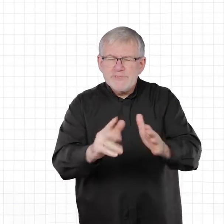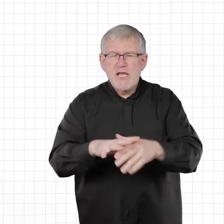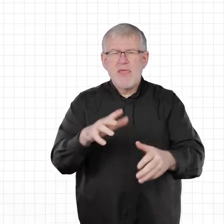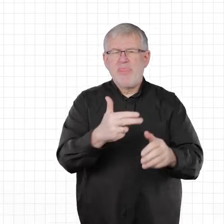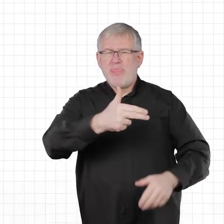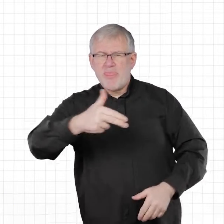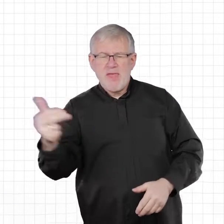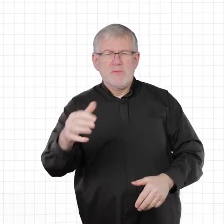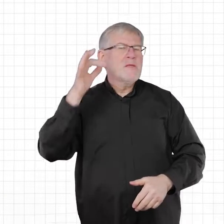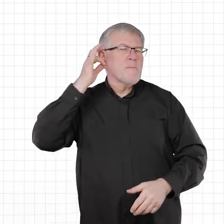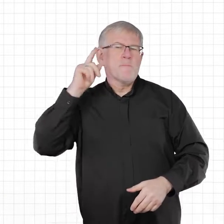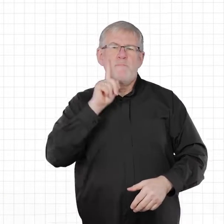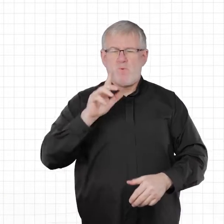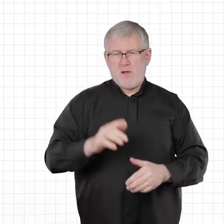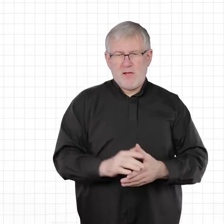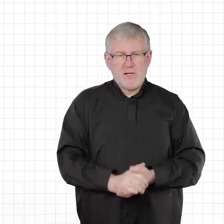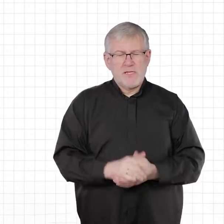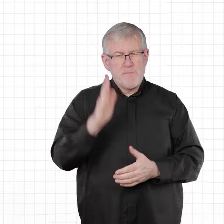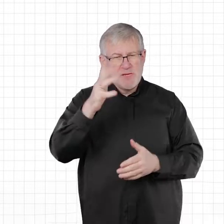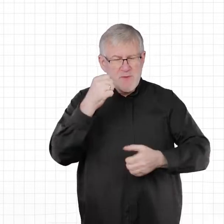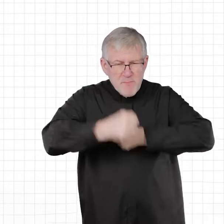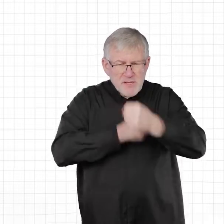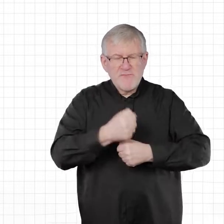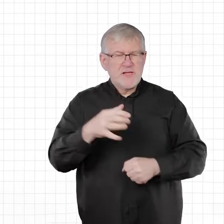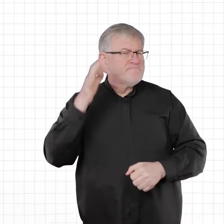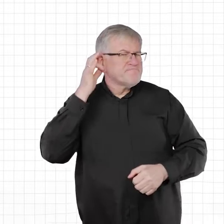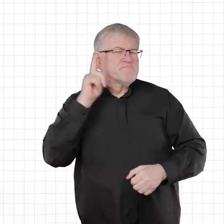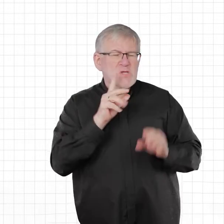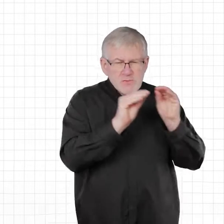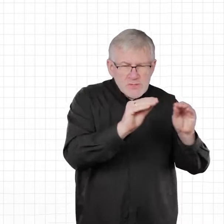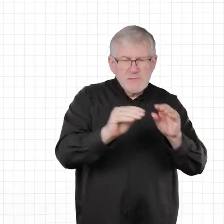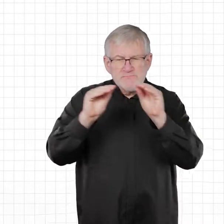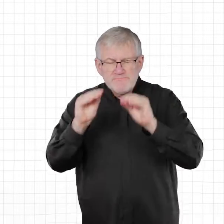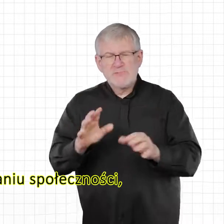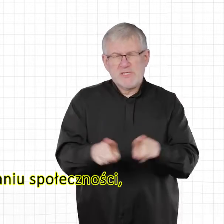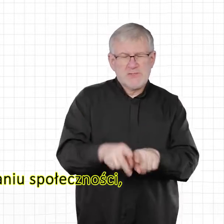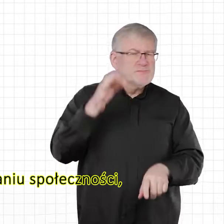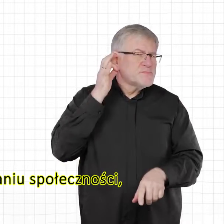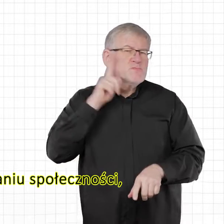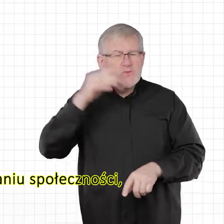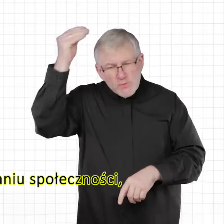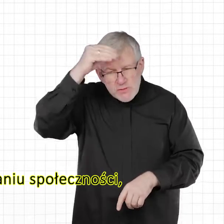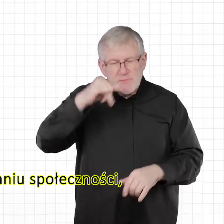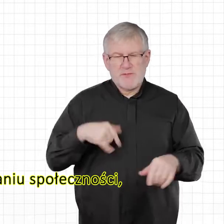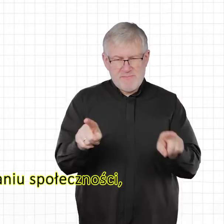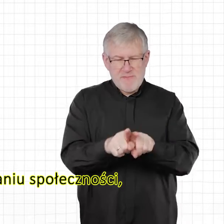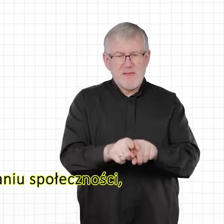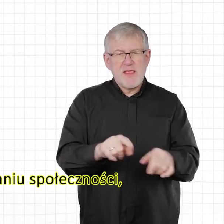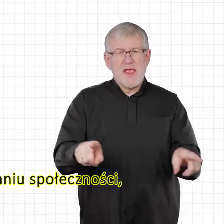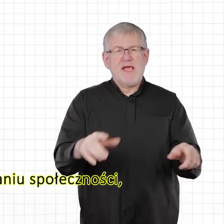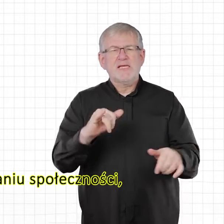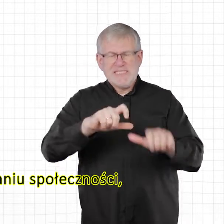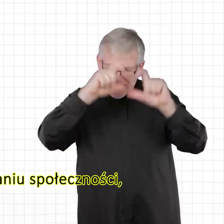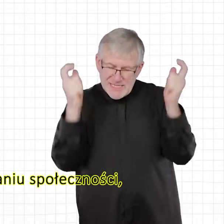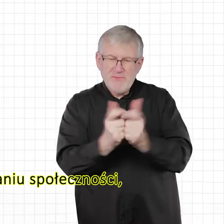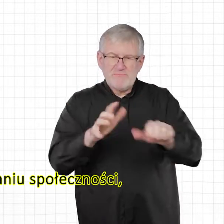And that's why we asked Evris Foundation to help us, because as we know,